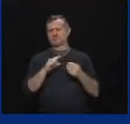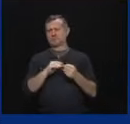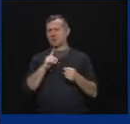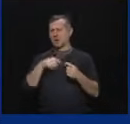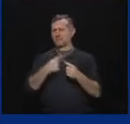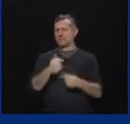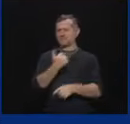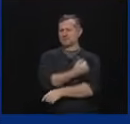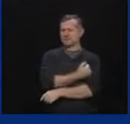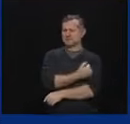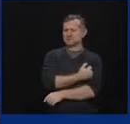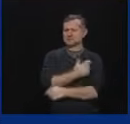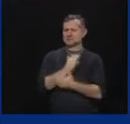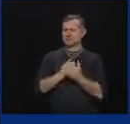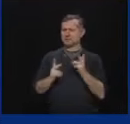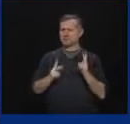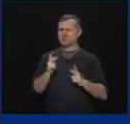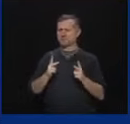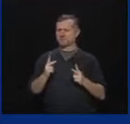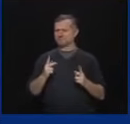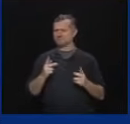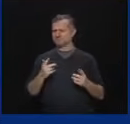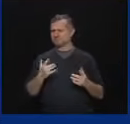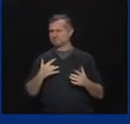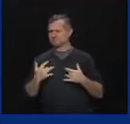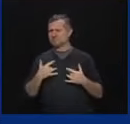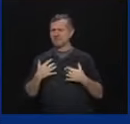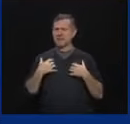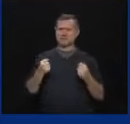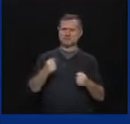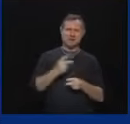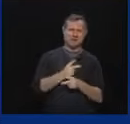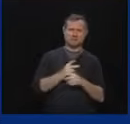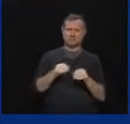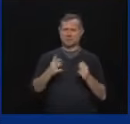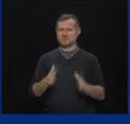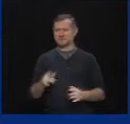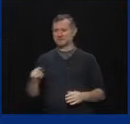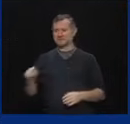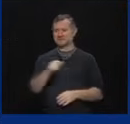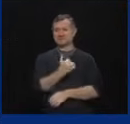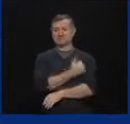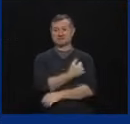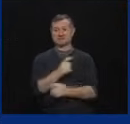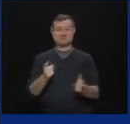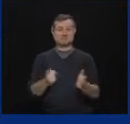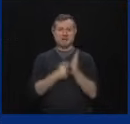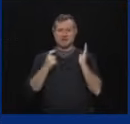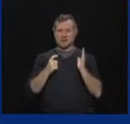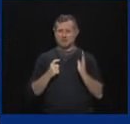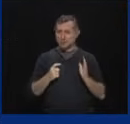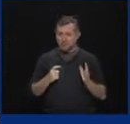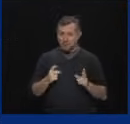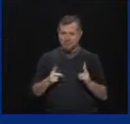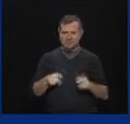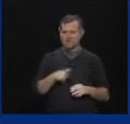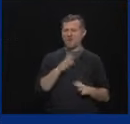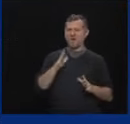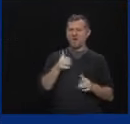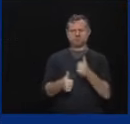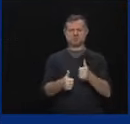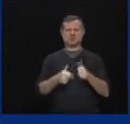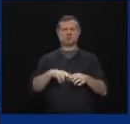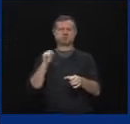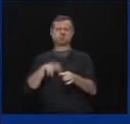concern among some healthcare providers that vaccine mandates are causing them to lose staff when staff are hard to come by, particularly in